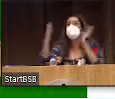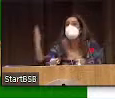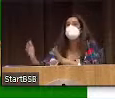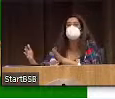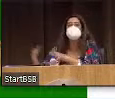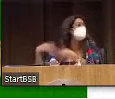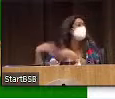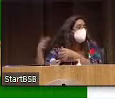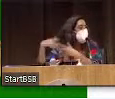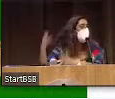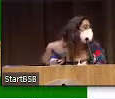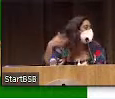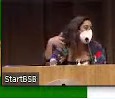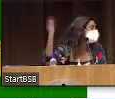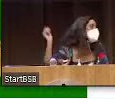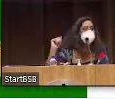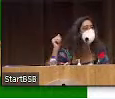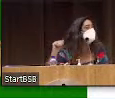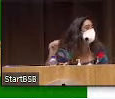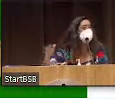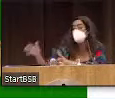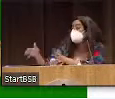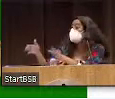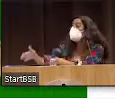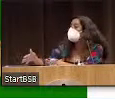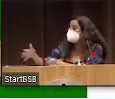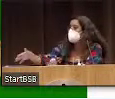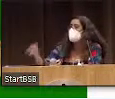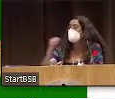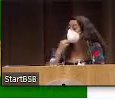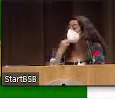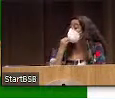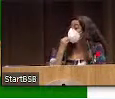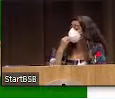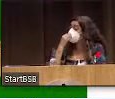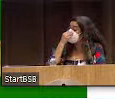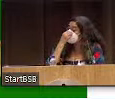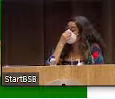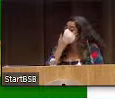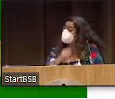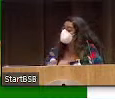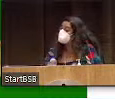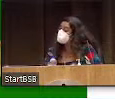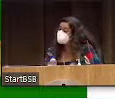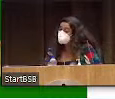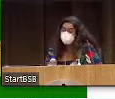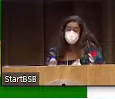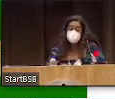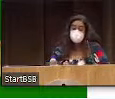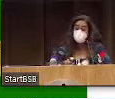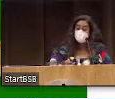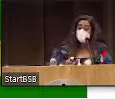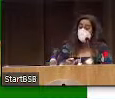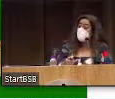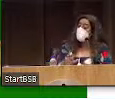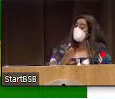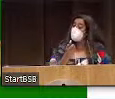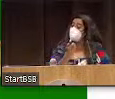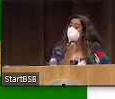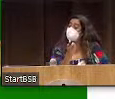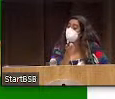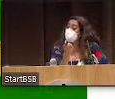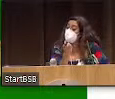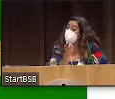pain to have the medicines as gabapentin where these were indicated.